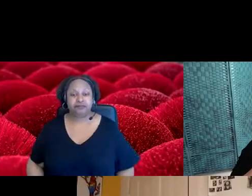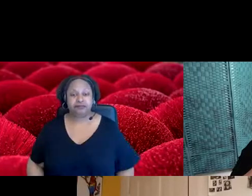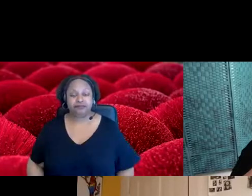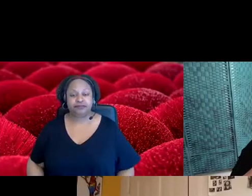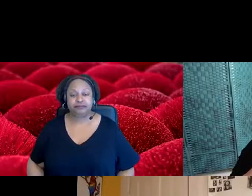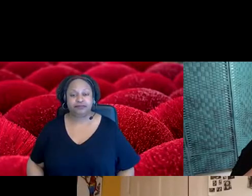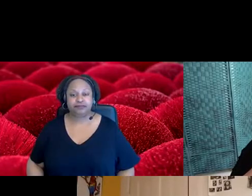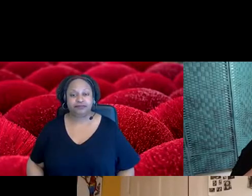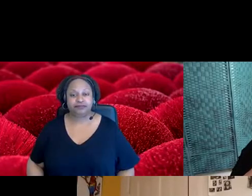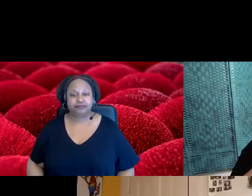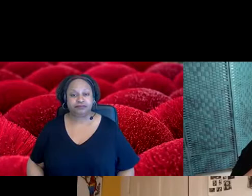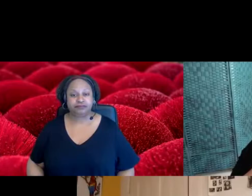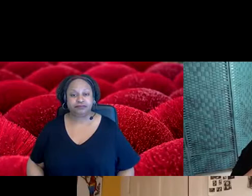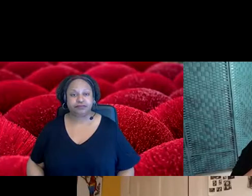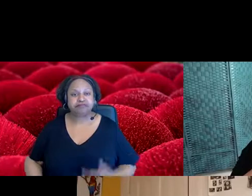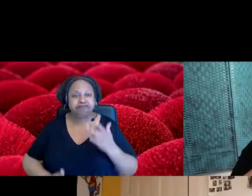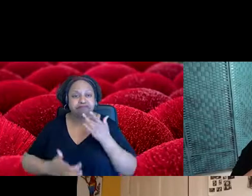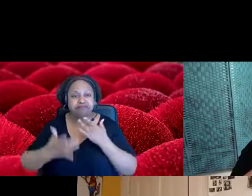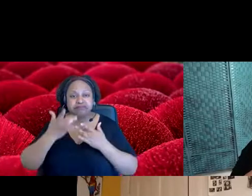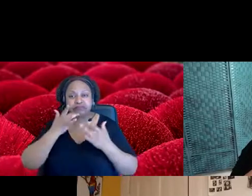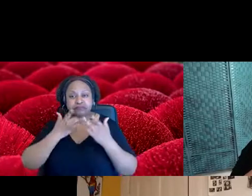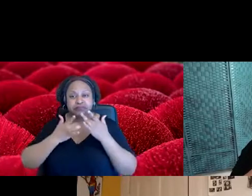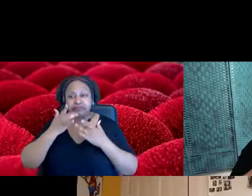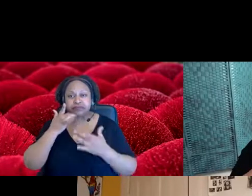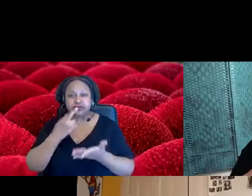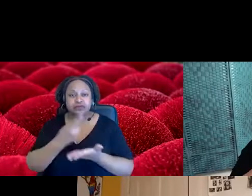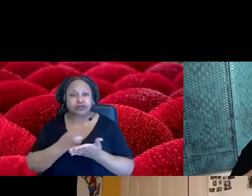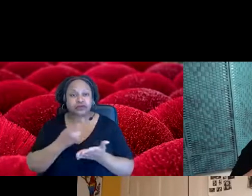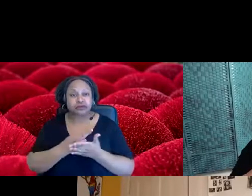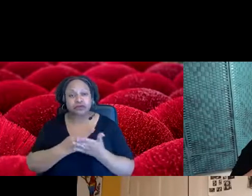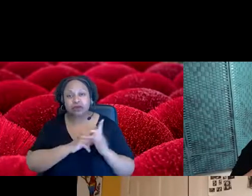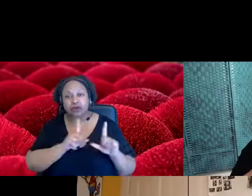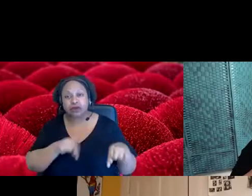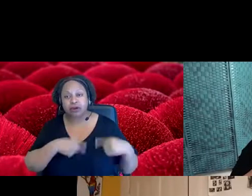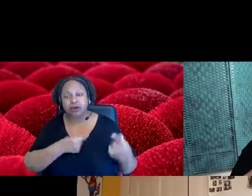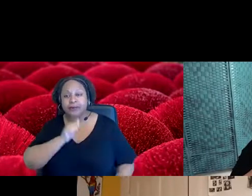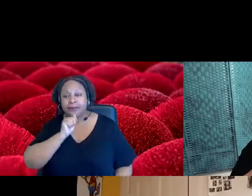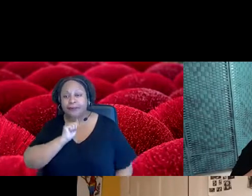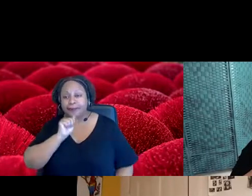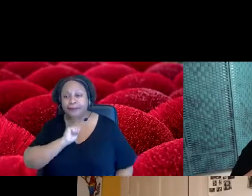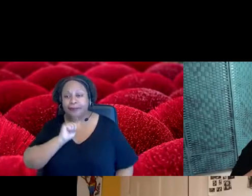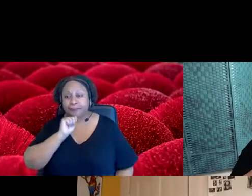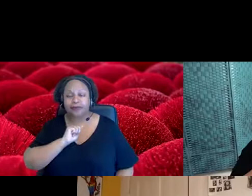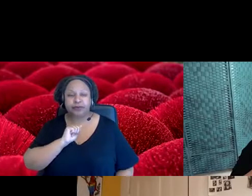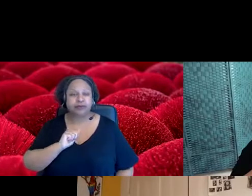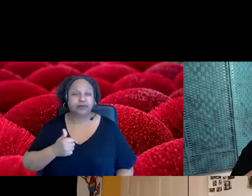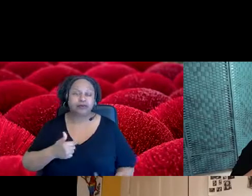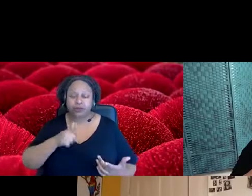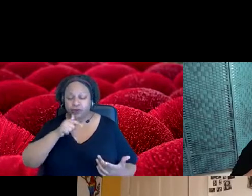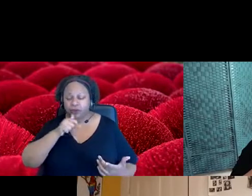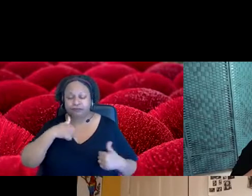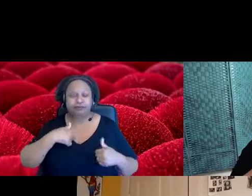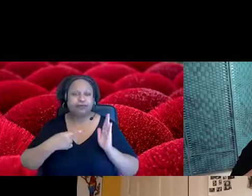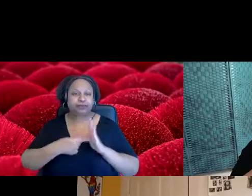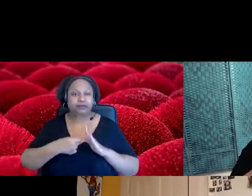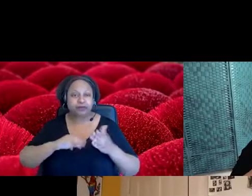with the least possible resources, and kind of, I think, I'm speaking for mostly the dance community. That's what I know right